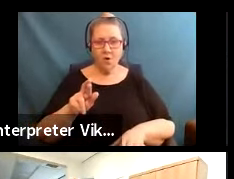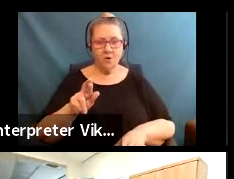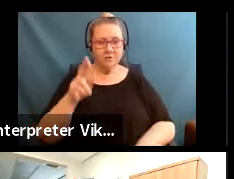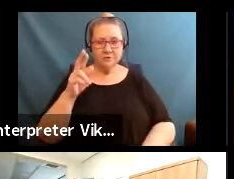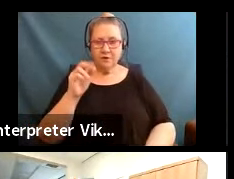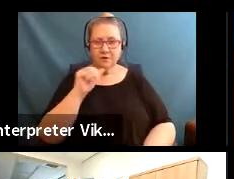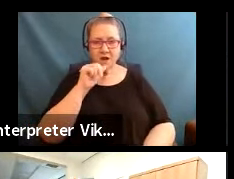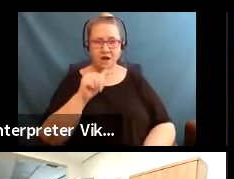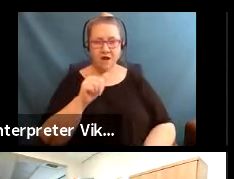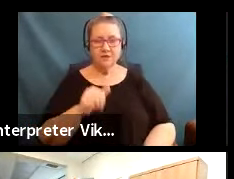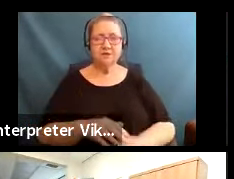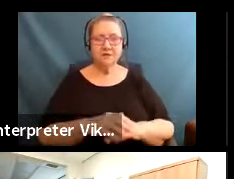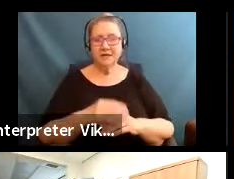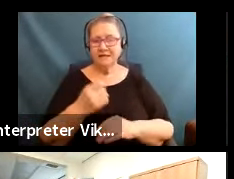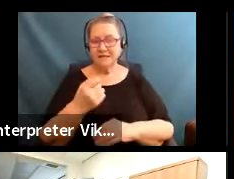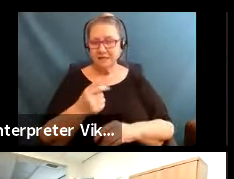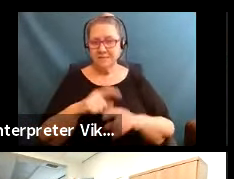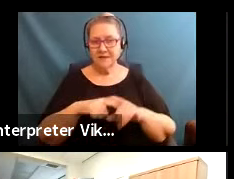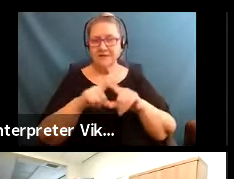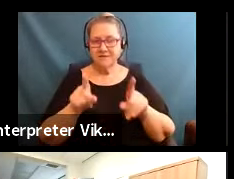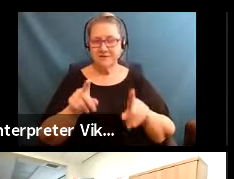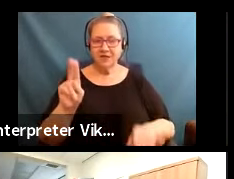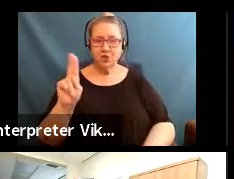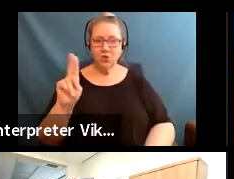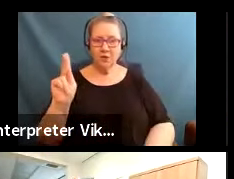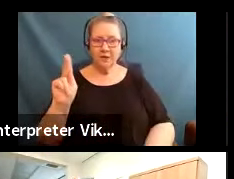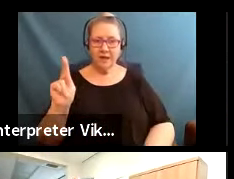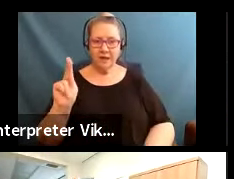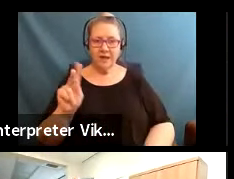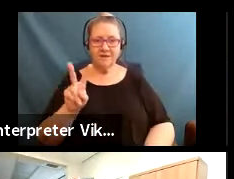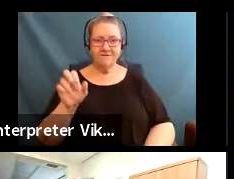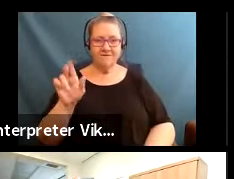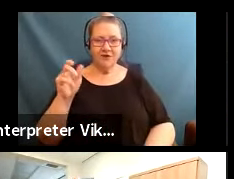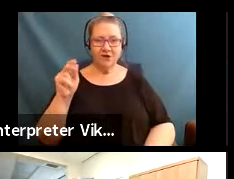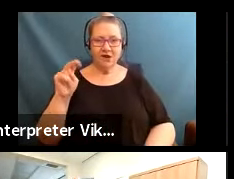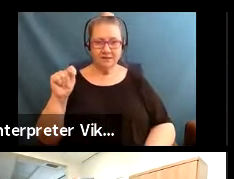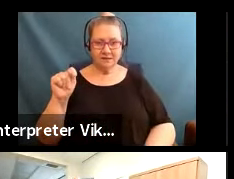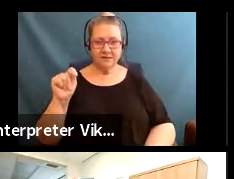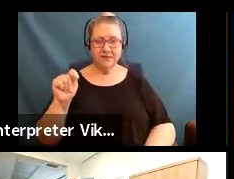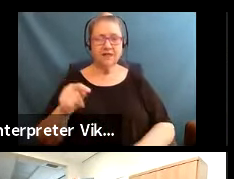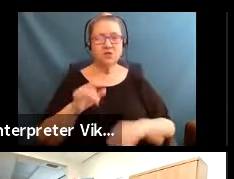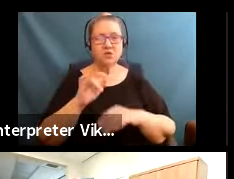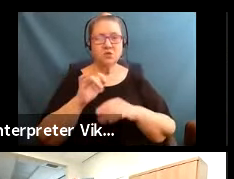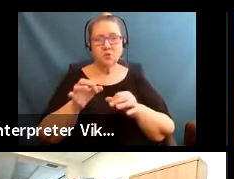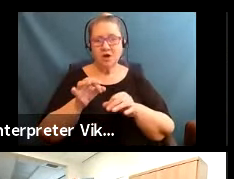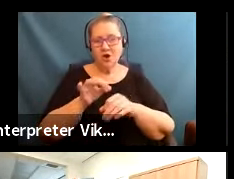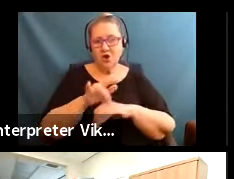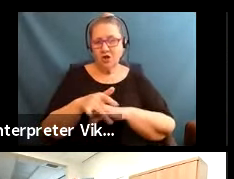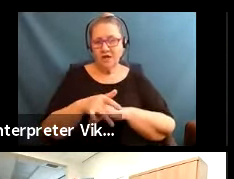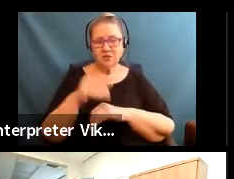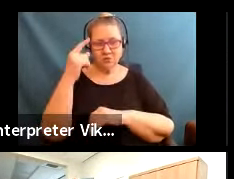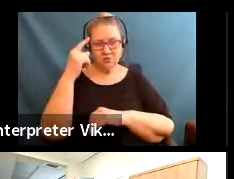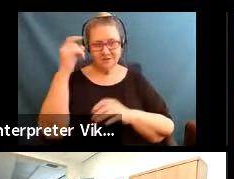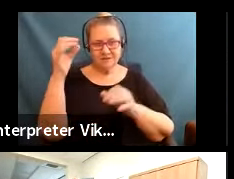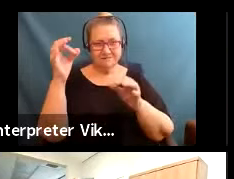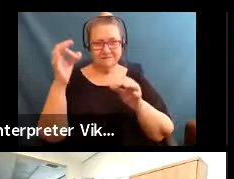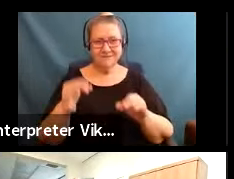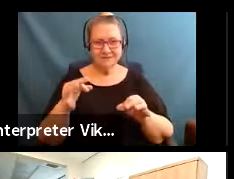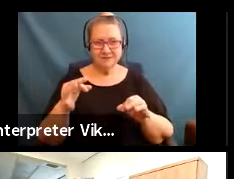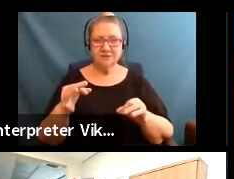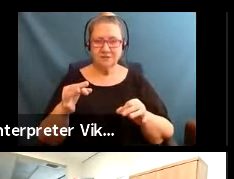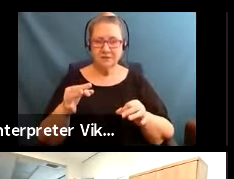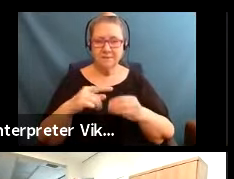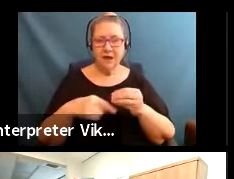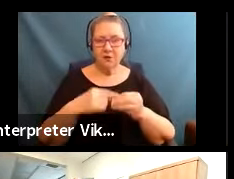UK B117 variant, and it is also too early to make any conclusions at all. But